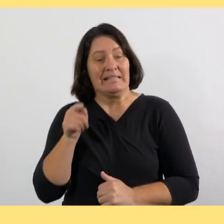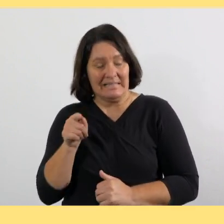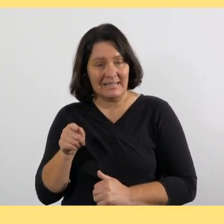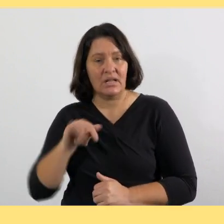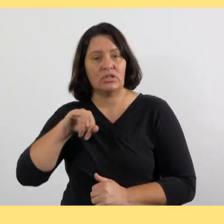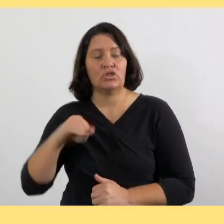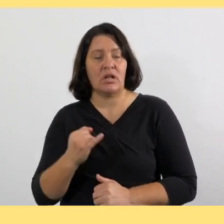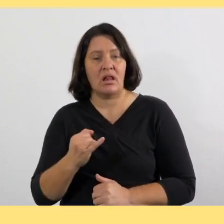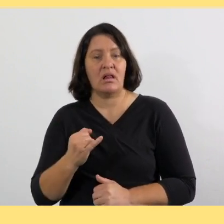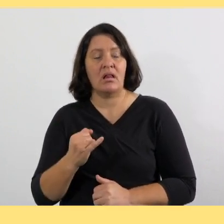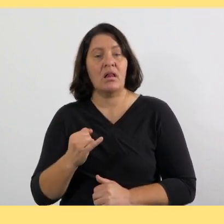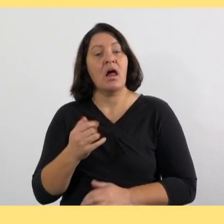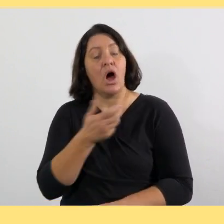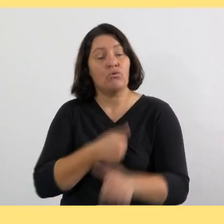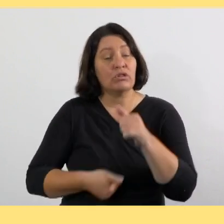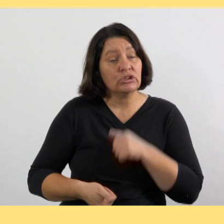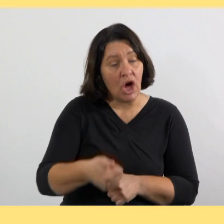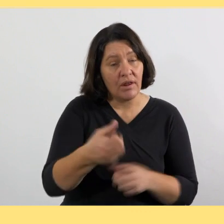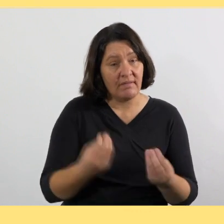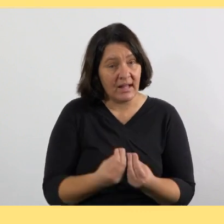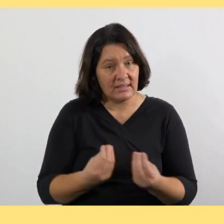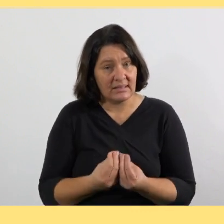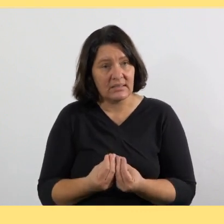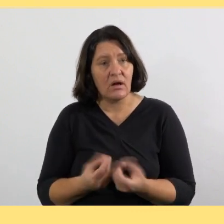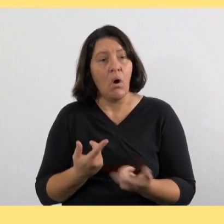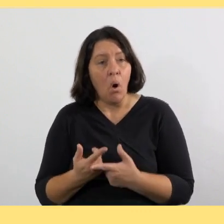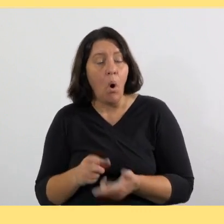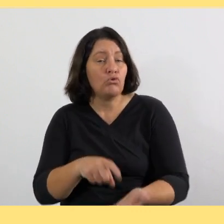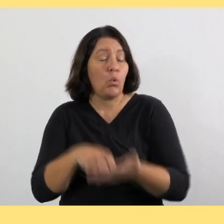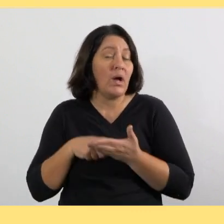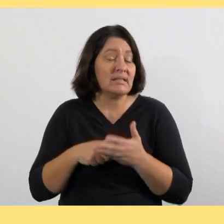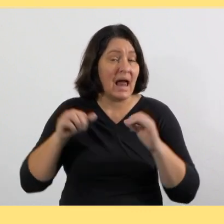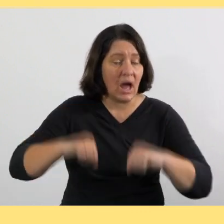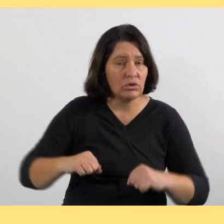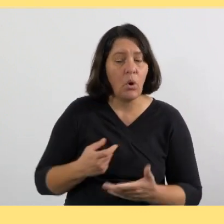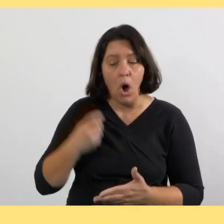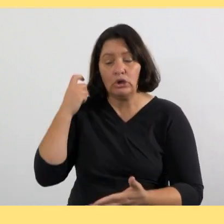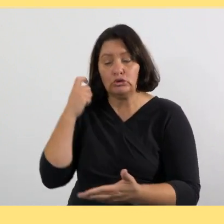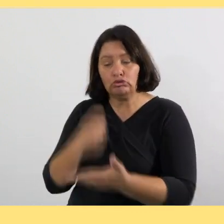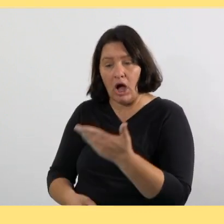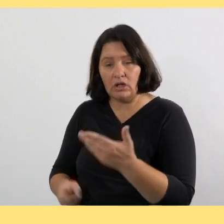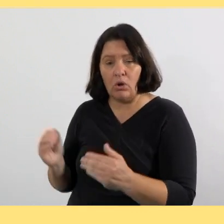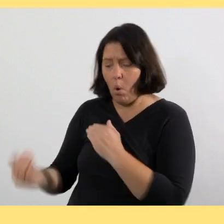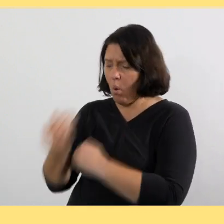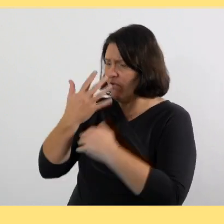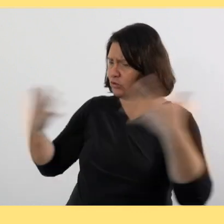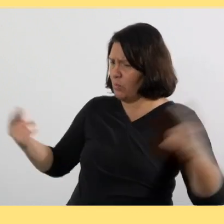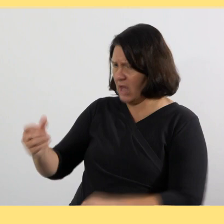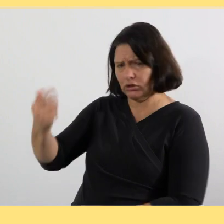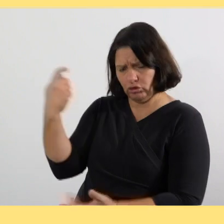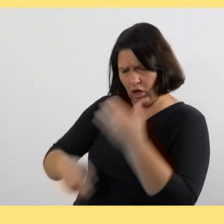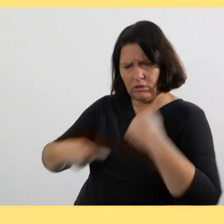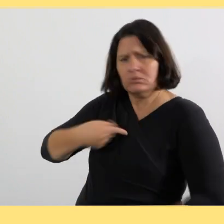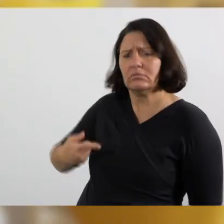This is a journal in which the return of goods or a request for an allowance or an overcharge is recorded. It is